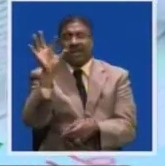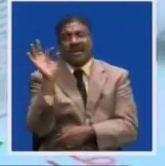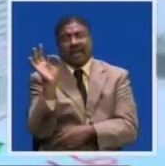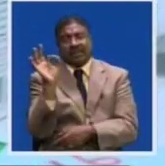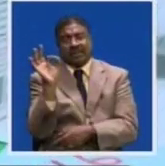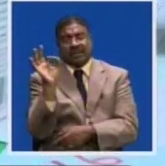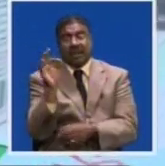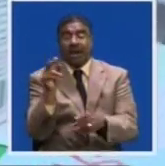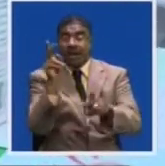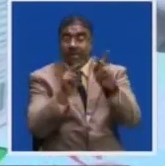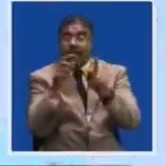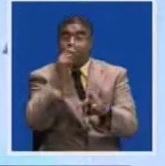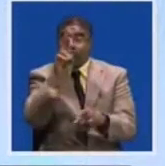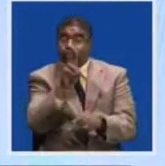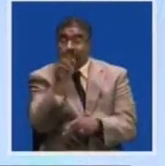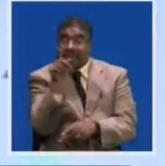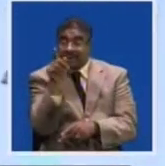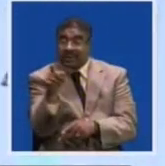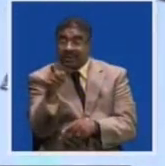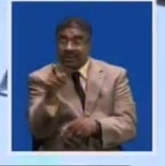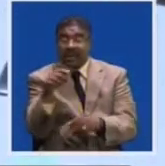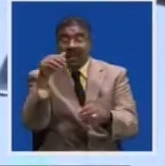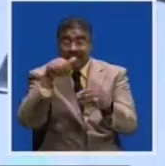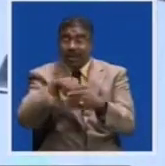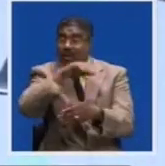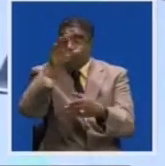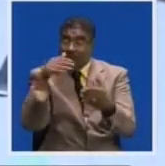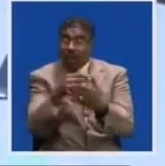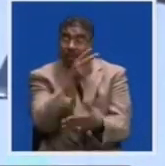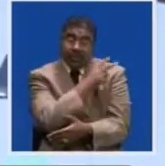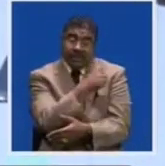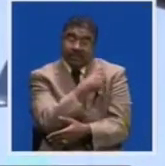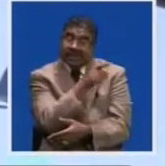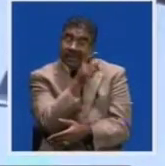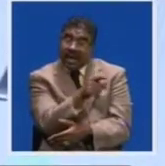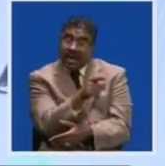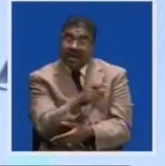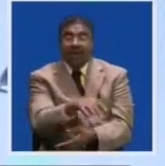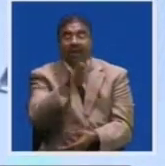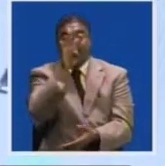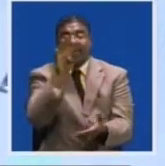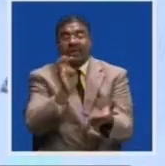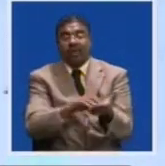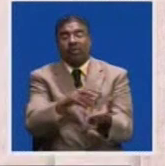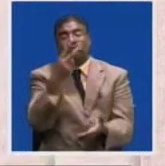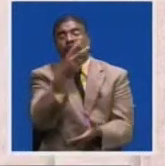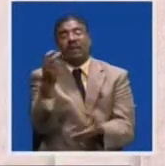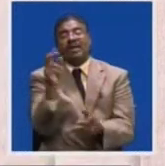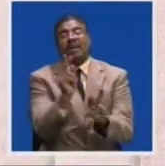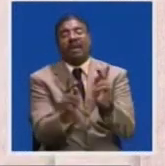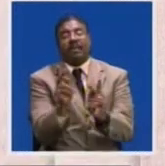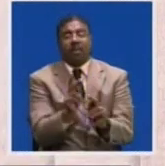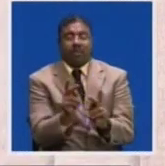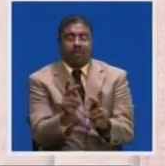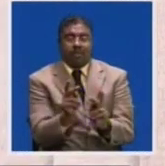of people on PrEP from across all the Discover Health facilities stands at 4,200. I should